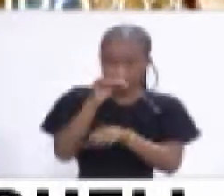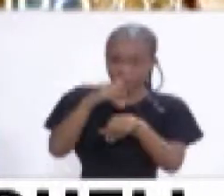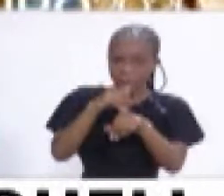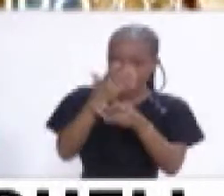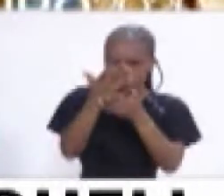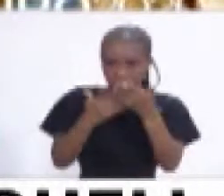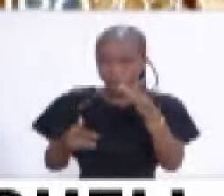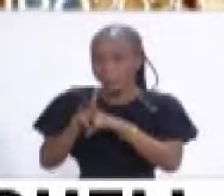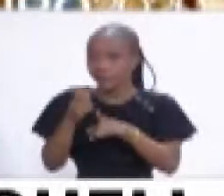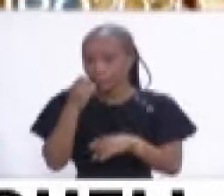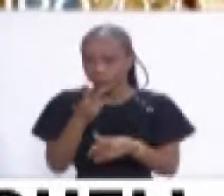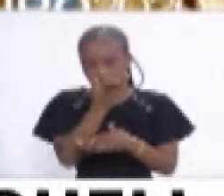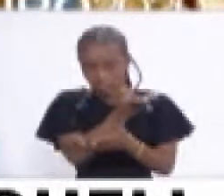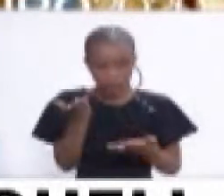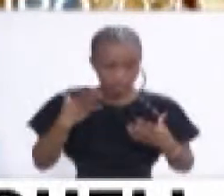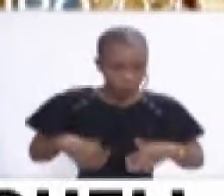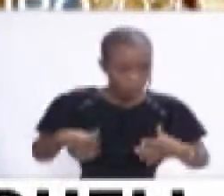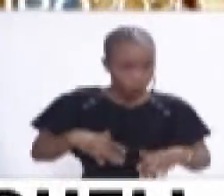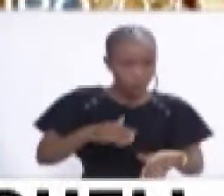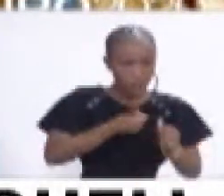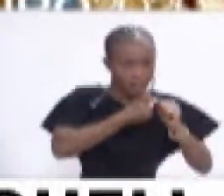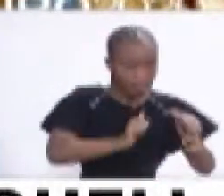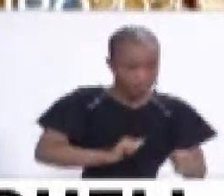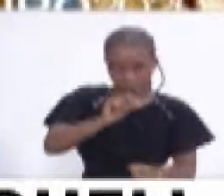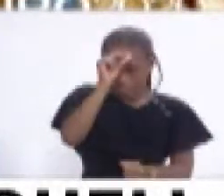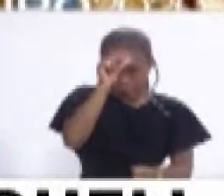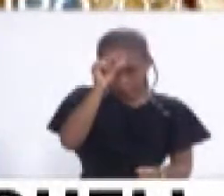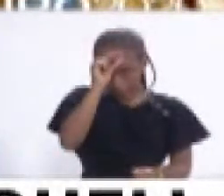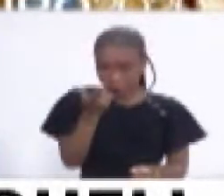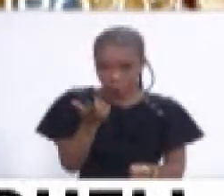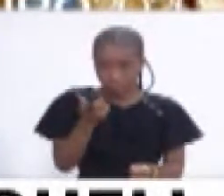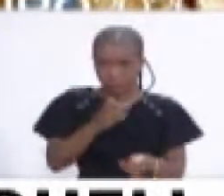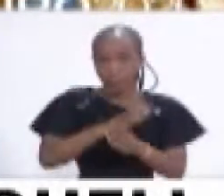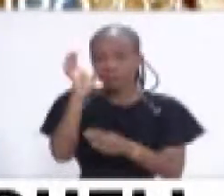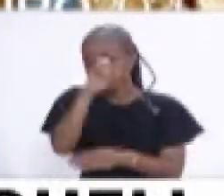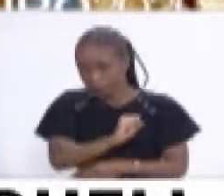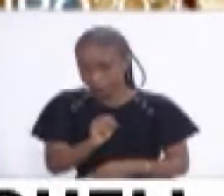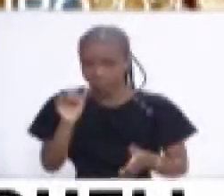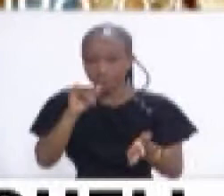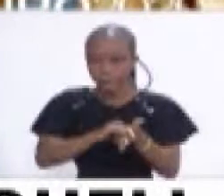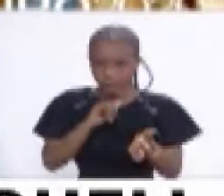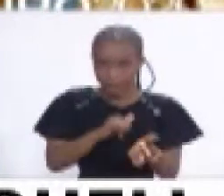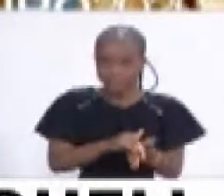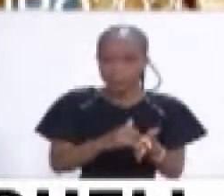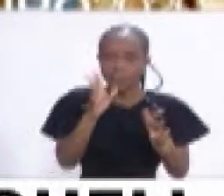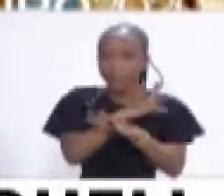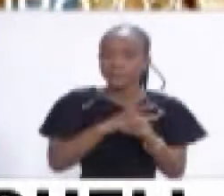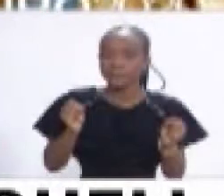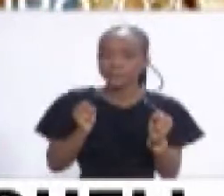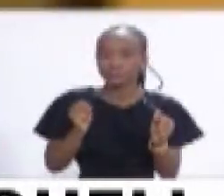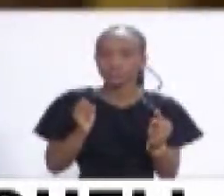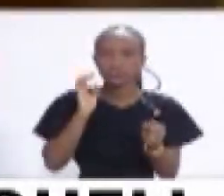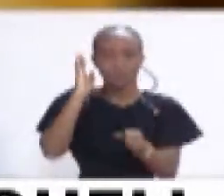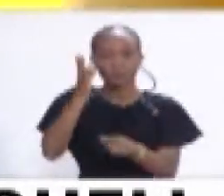the list and he sees this fellow keeps ruling against the government, let's leave him out. And that's the president that would be